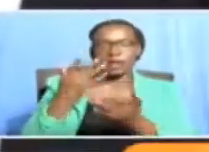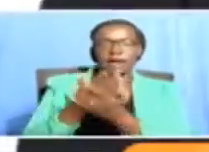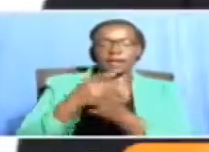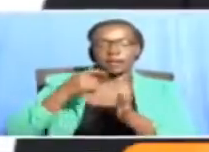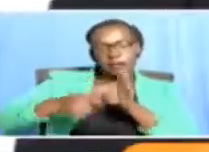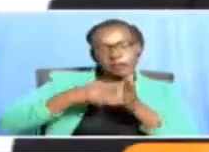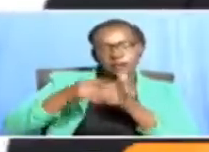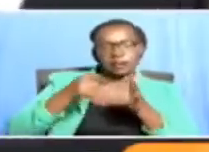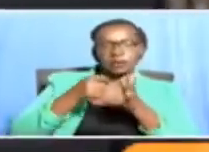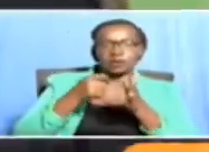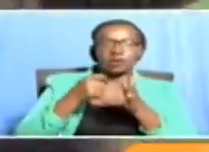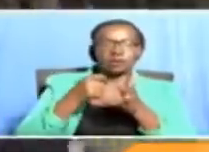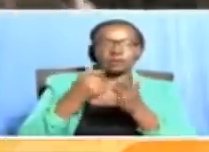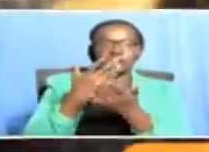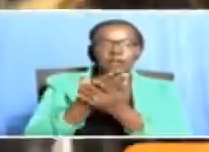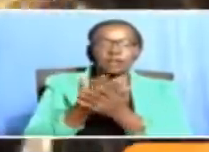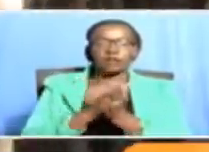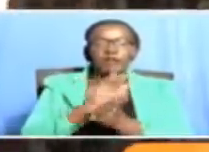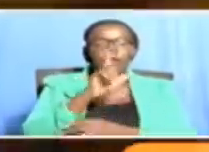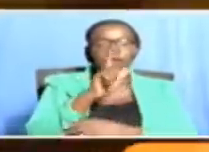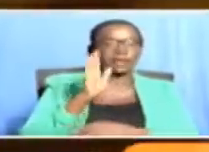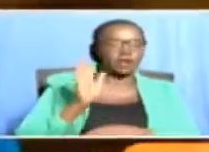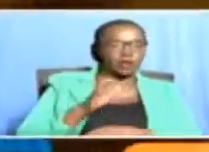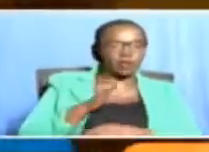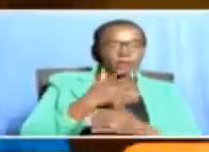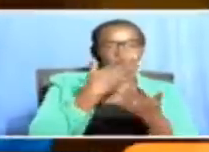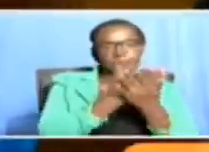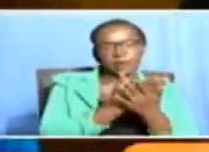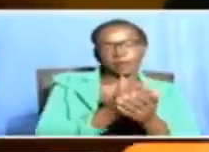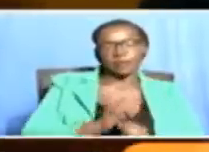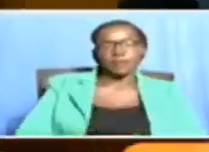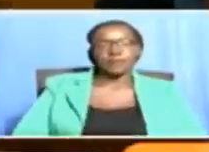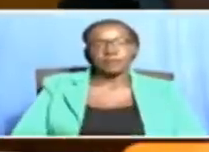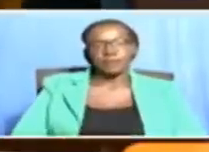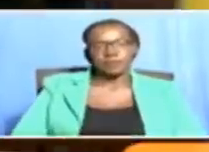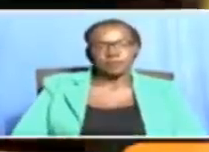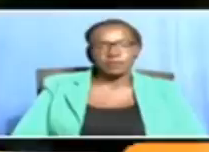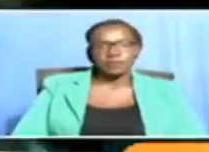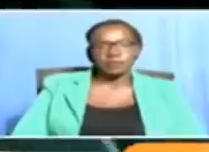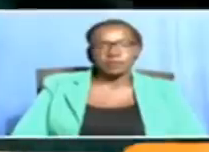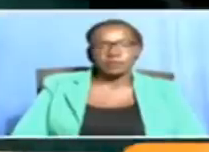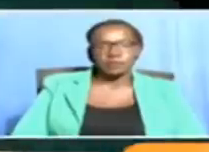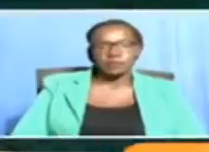Industrial Area Remand and Langata Women's Prison, respectively. Raquel Muigai for Citizen TV, Nairobi.